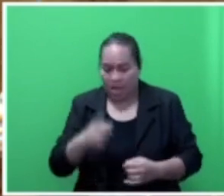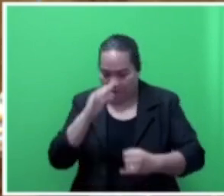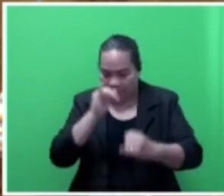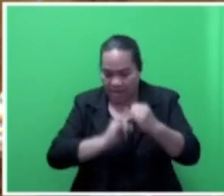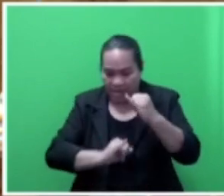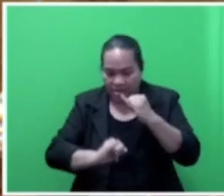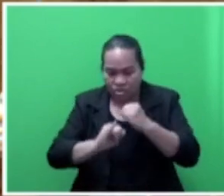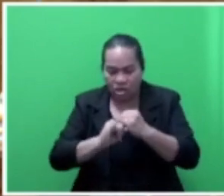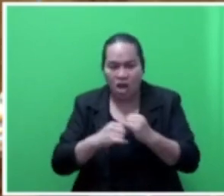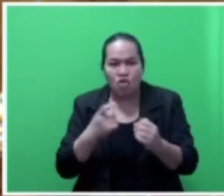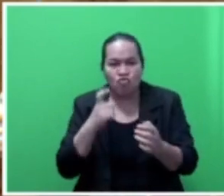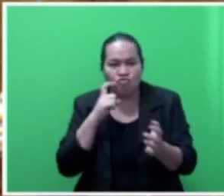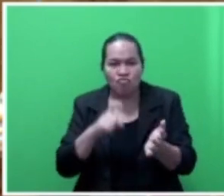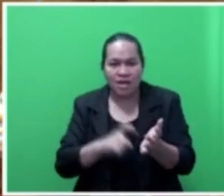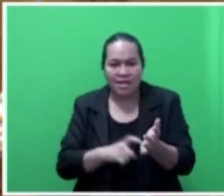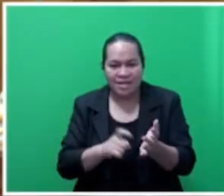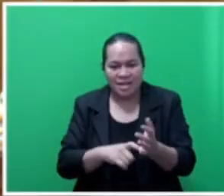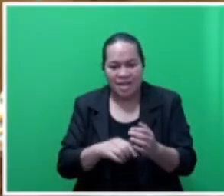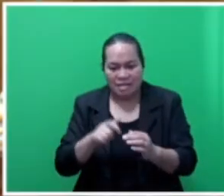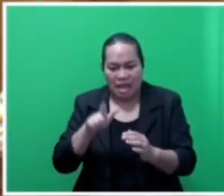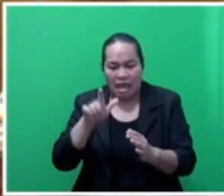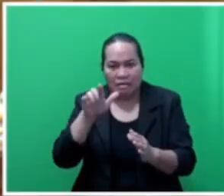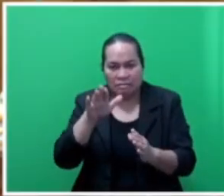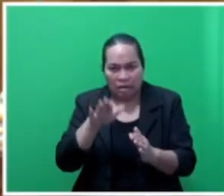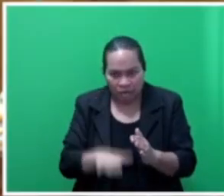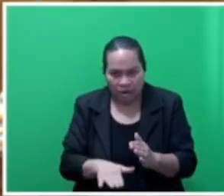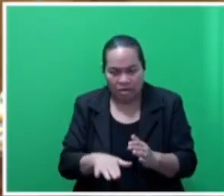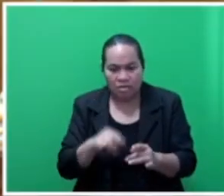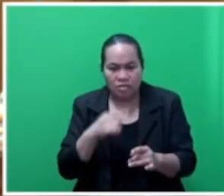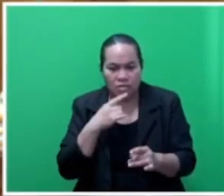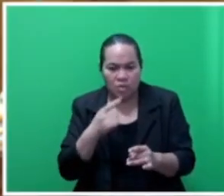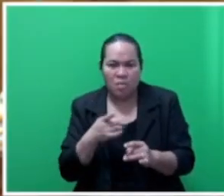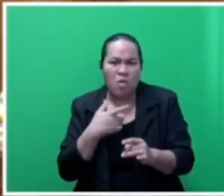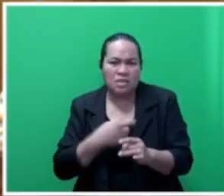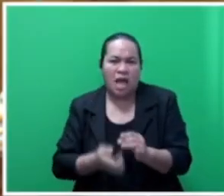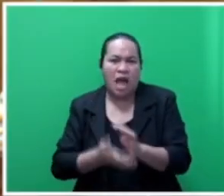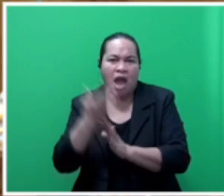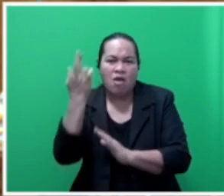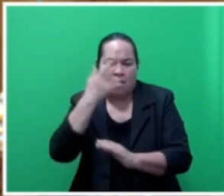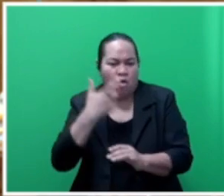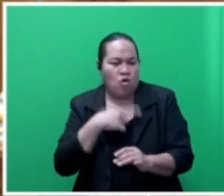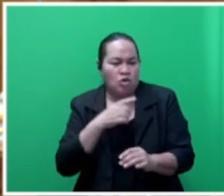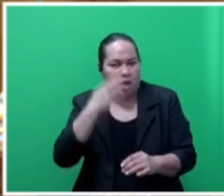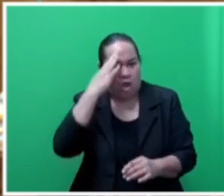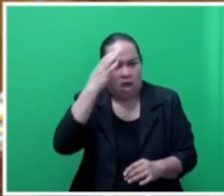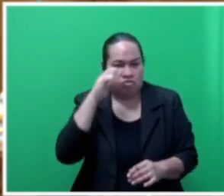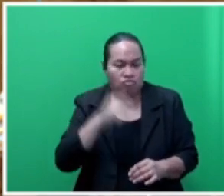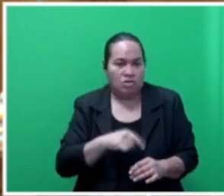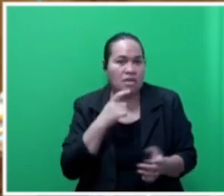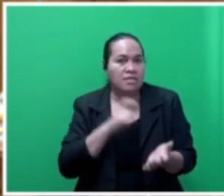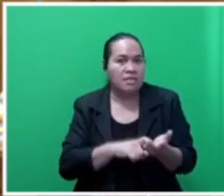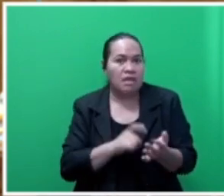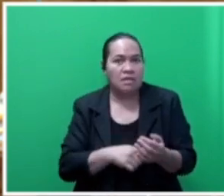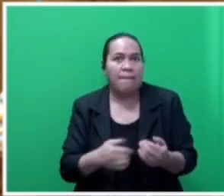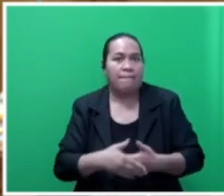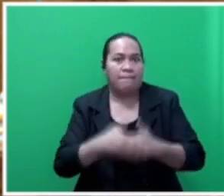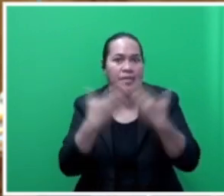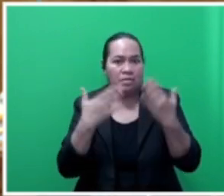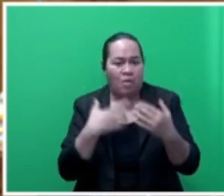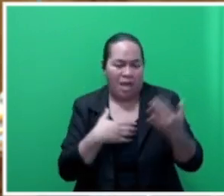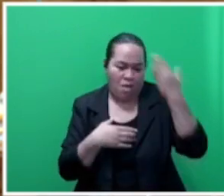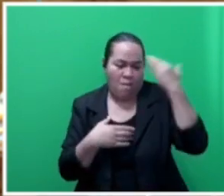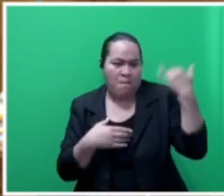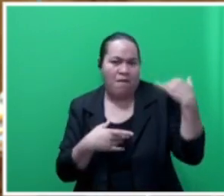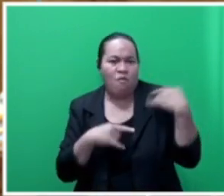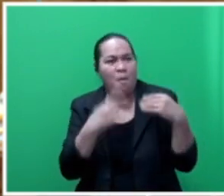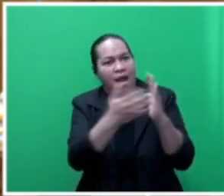rating has been downgraded to show high risk associated with our current high debts. Despite the reminder from reputable